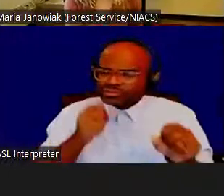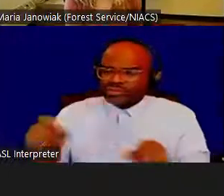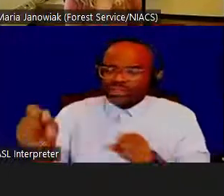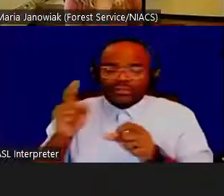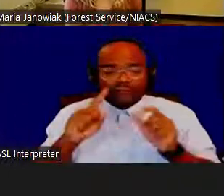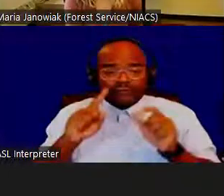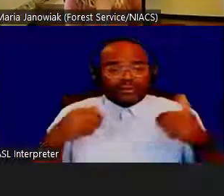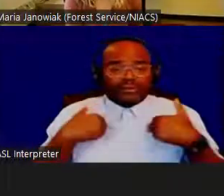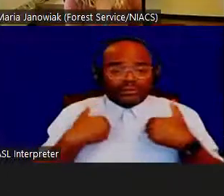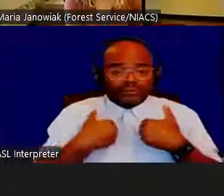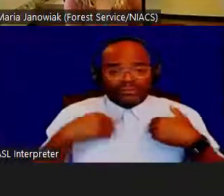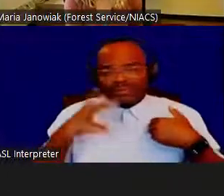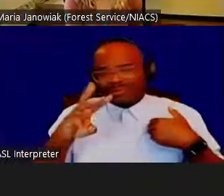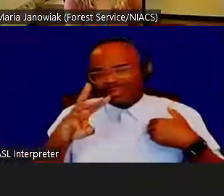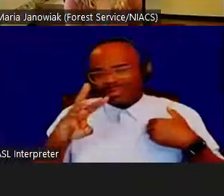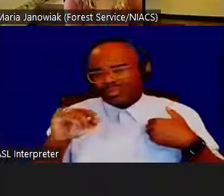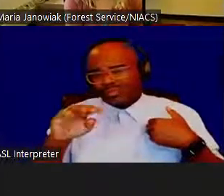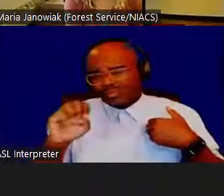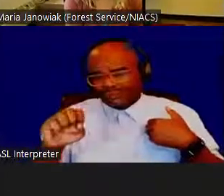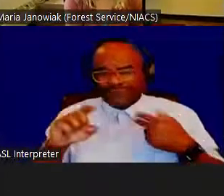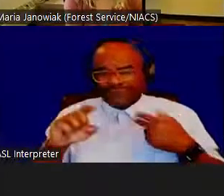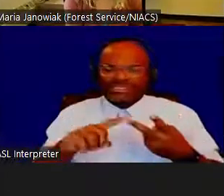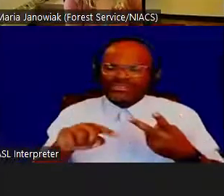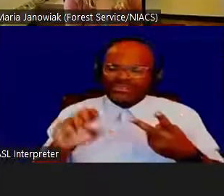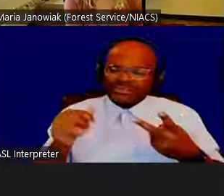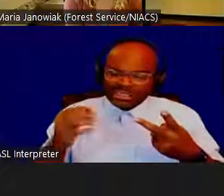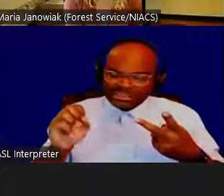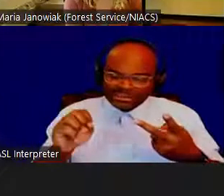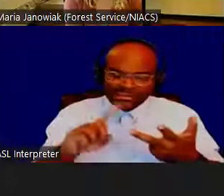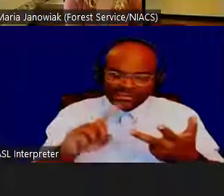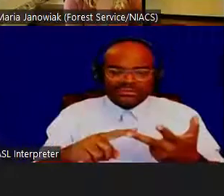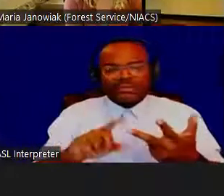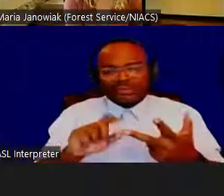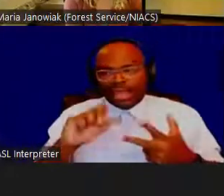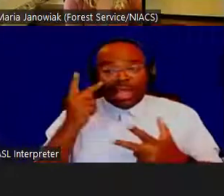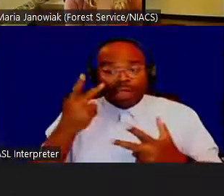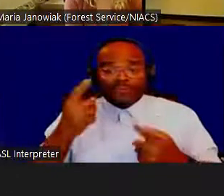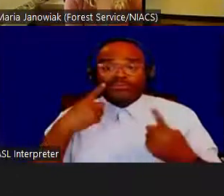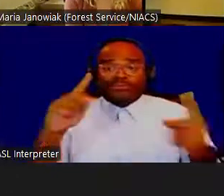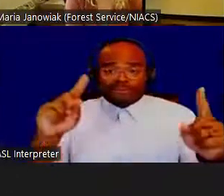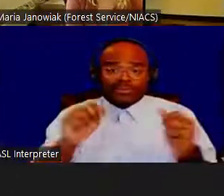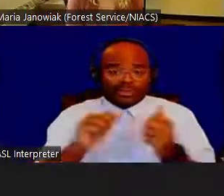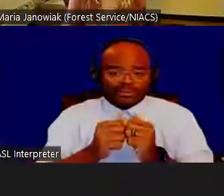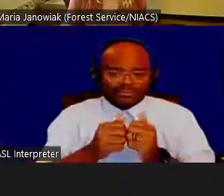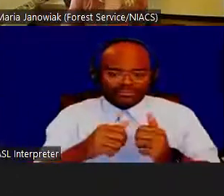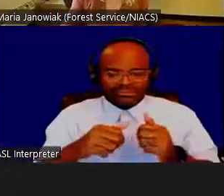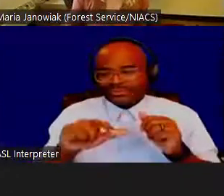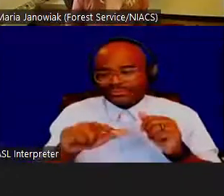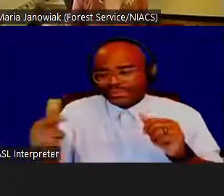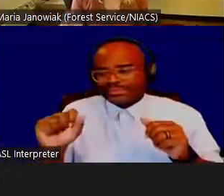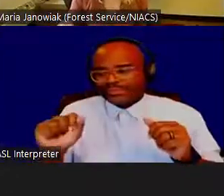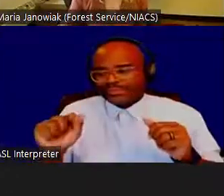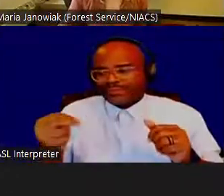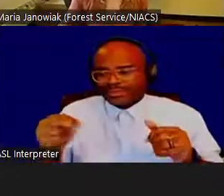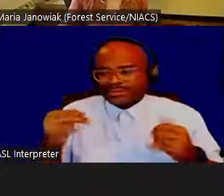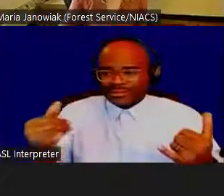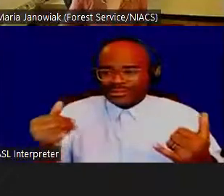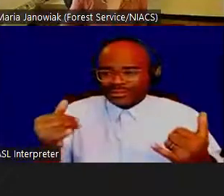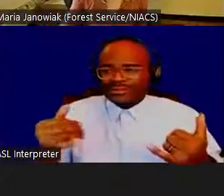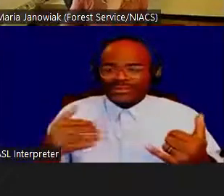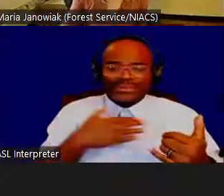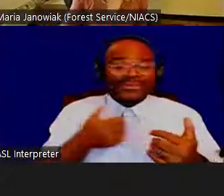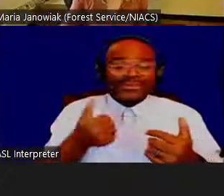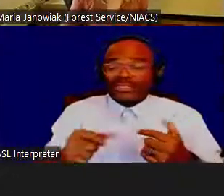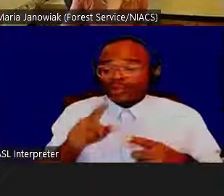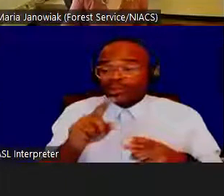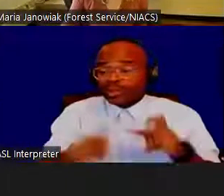wildlife, species, and habitats, and some examples of applications of that menu. All right, Stephen, you're up. Please enter those questions